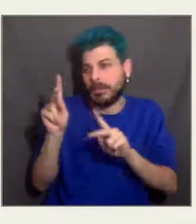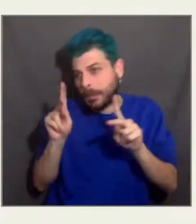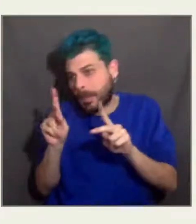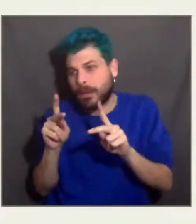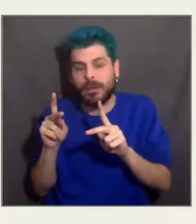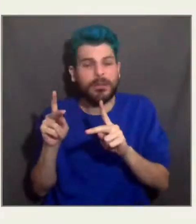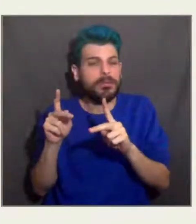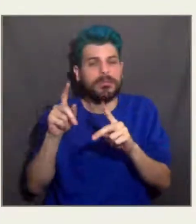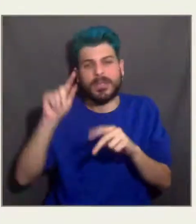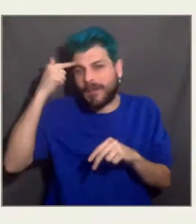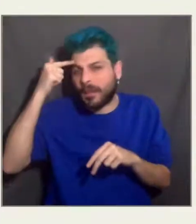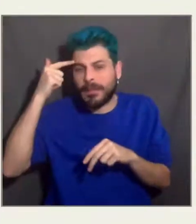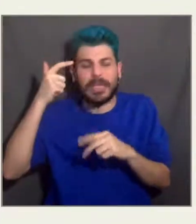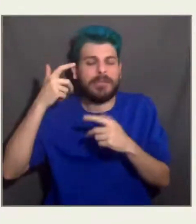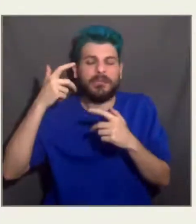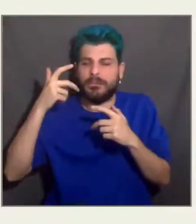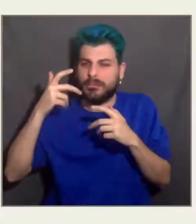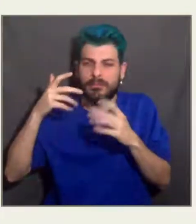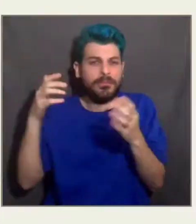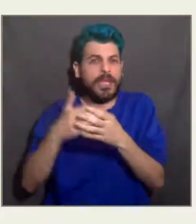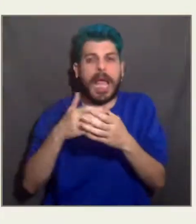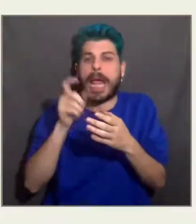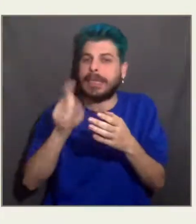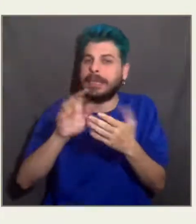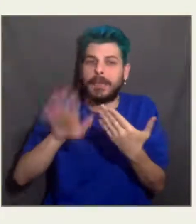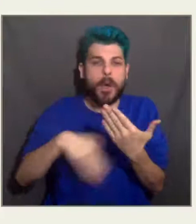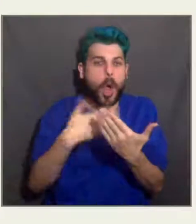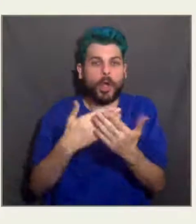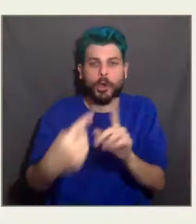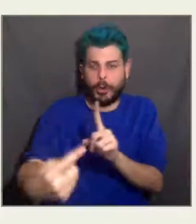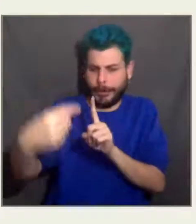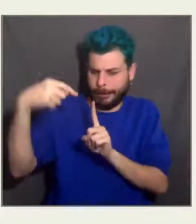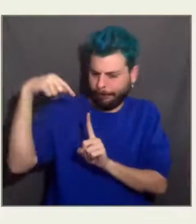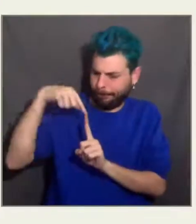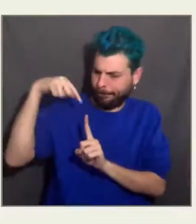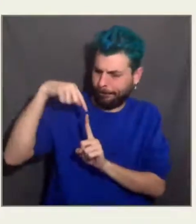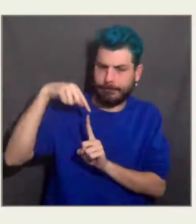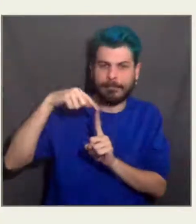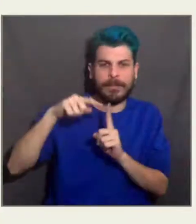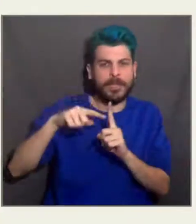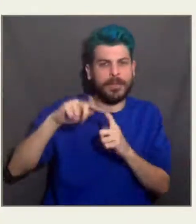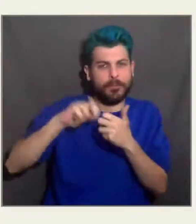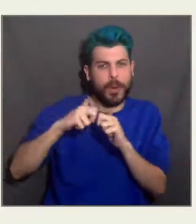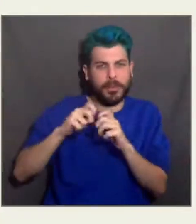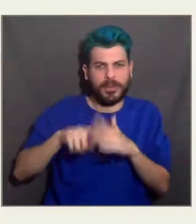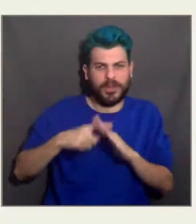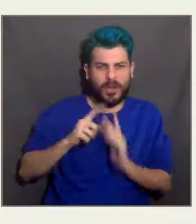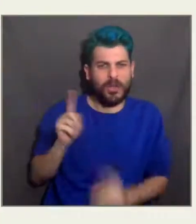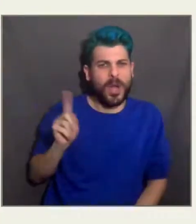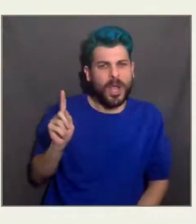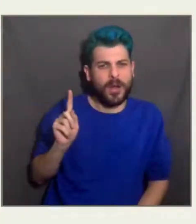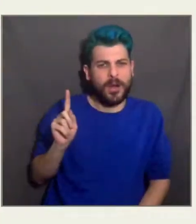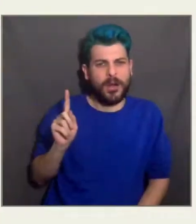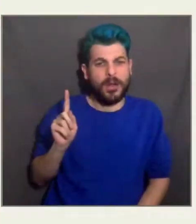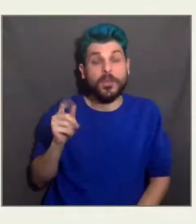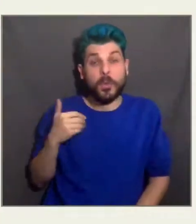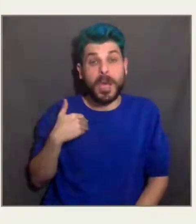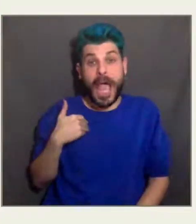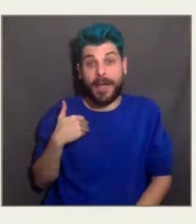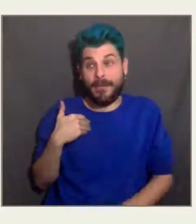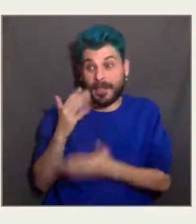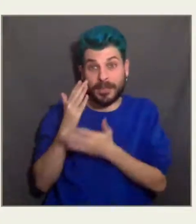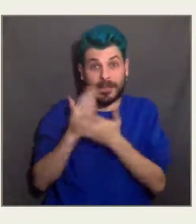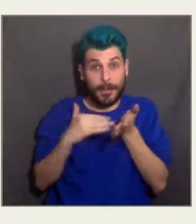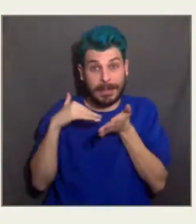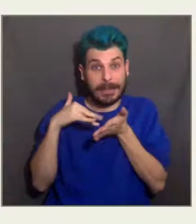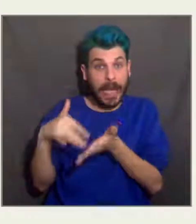at the upstream issues, right? How much affordable housing do we need? We have a 2016 study that needs to be updated on